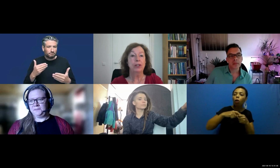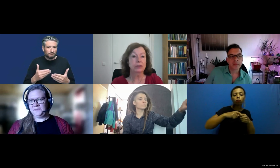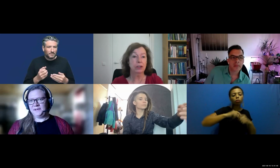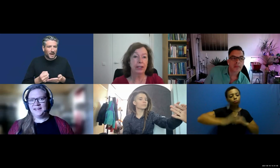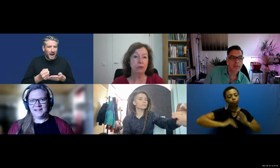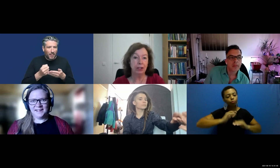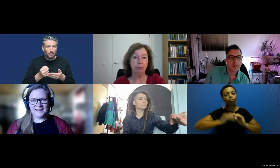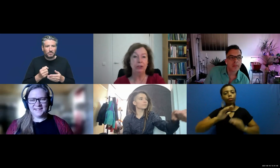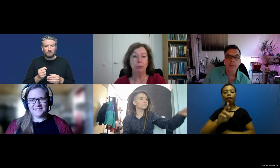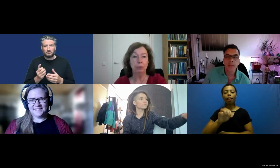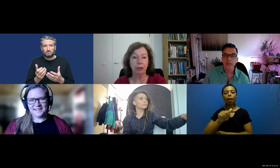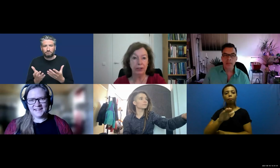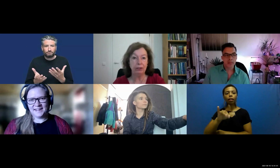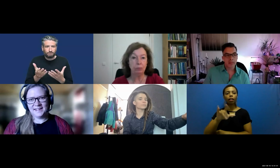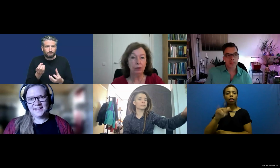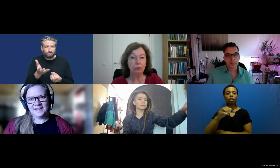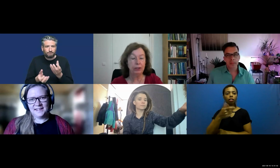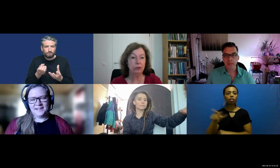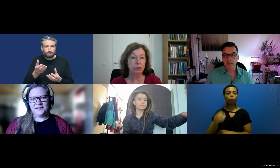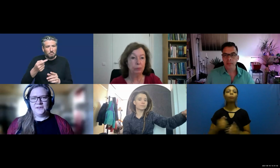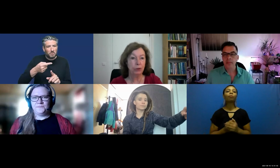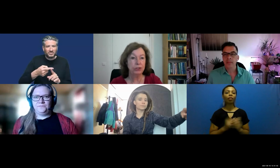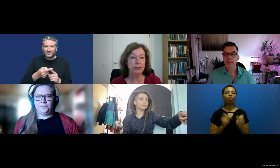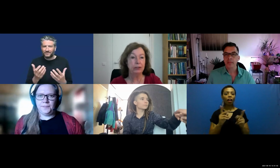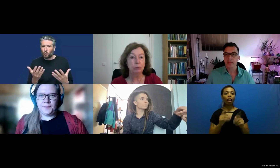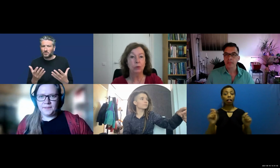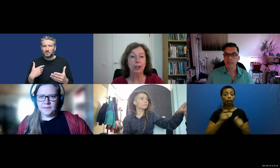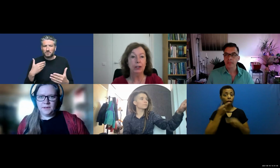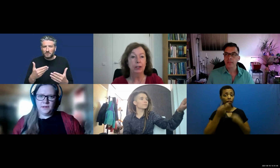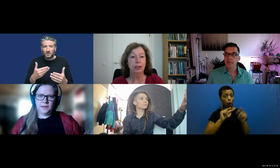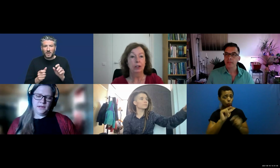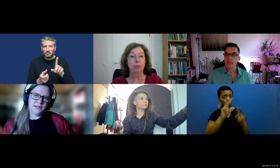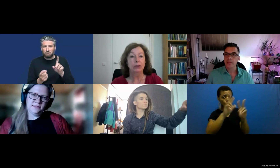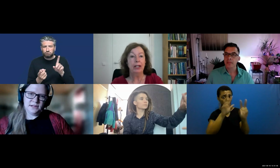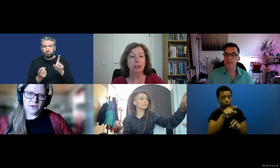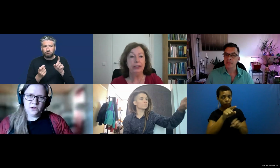Yeah. Can you tell a bit about that project, Moa?